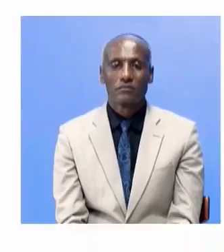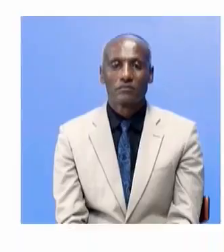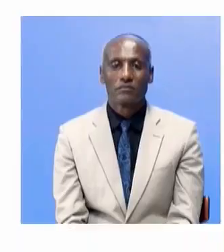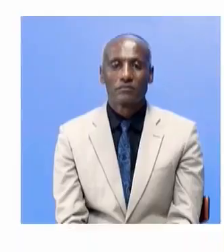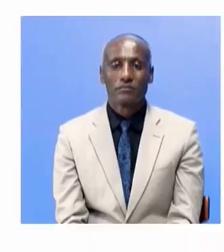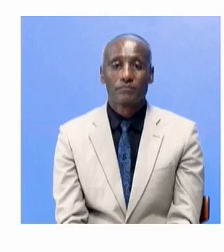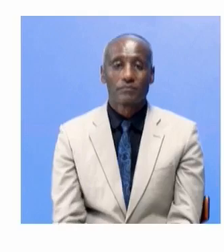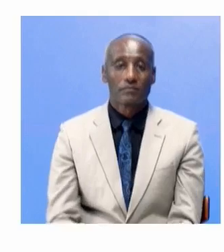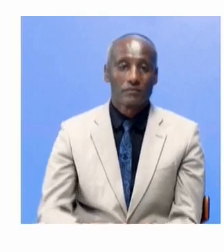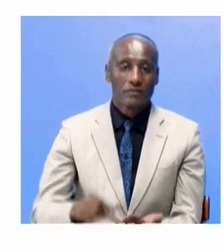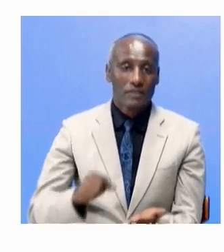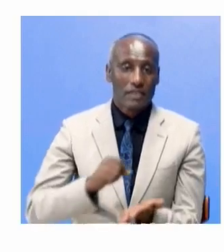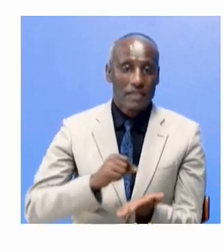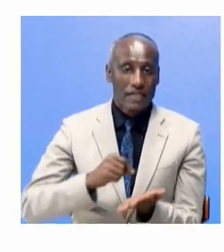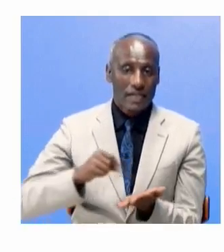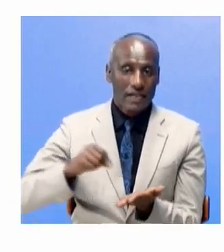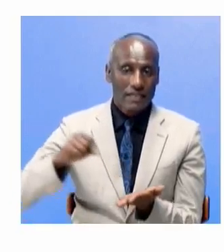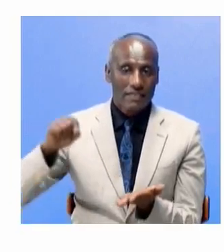Write